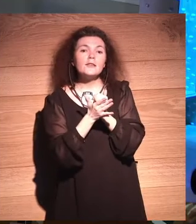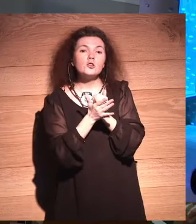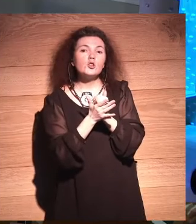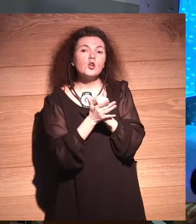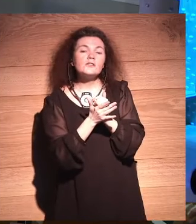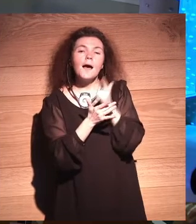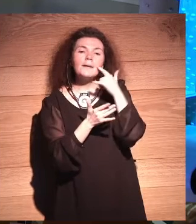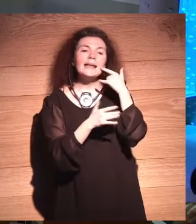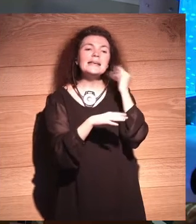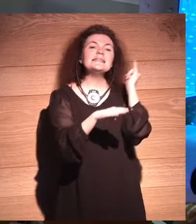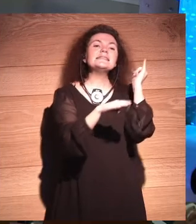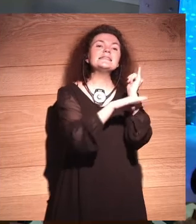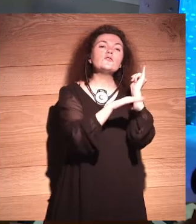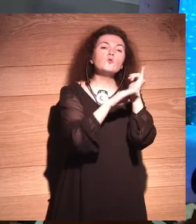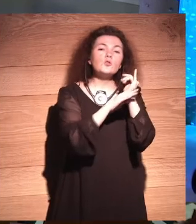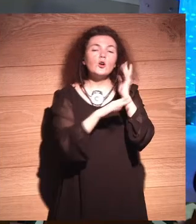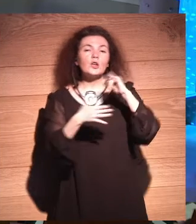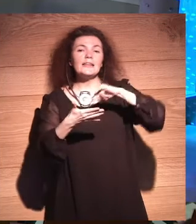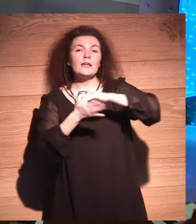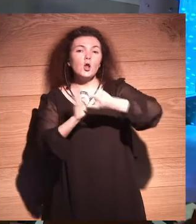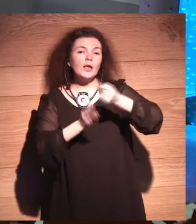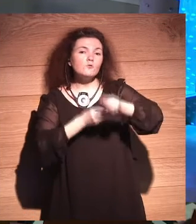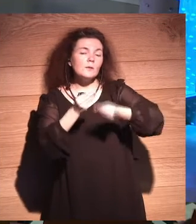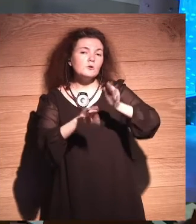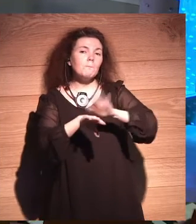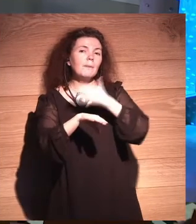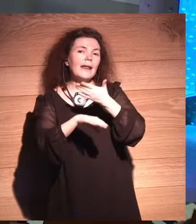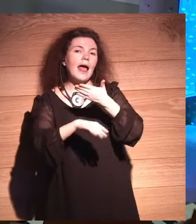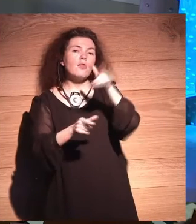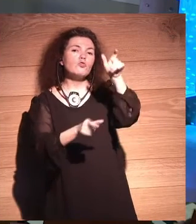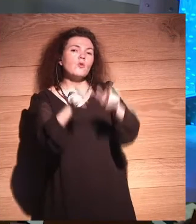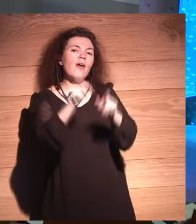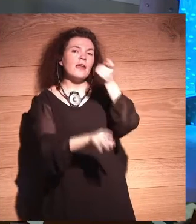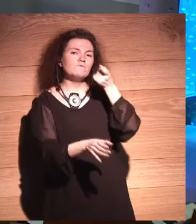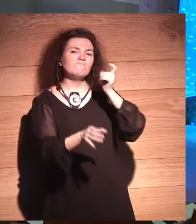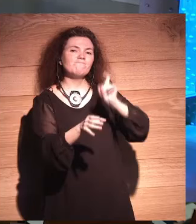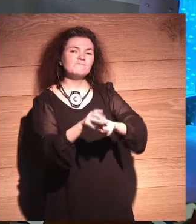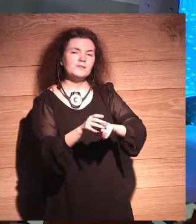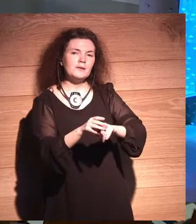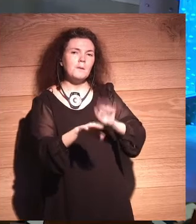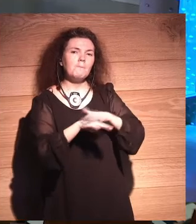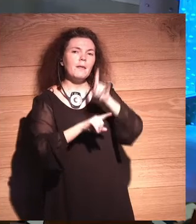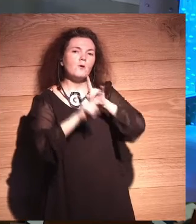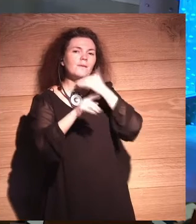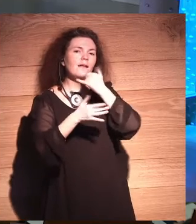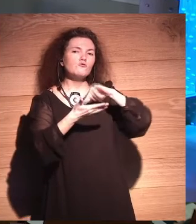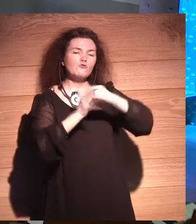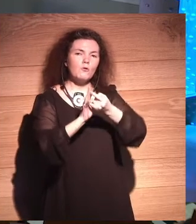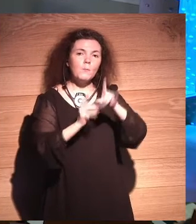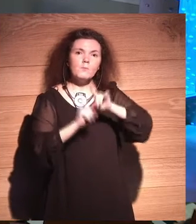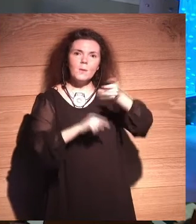of technology to engage with citizens around solving hard problems in a formal legal